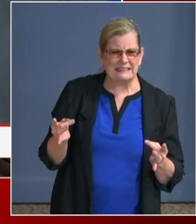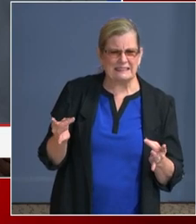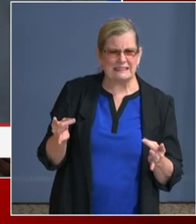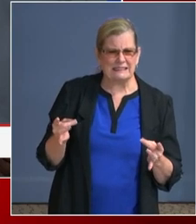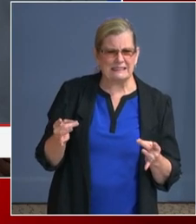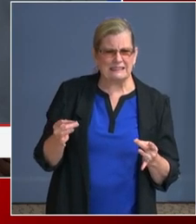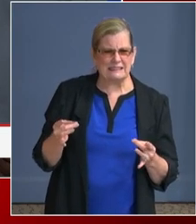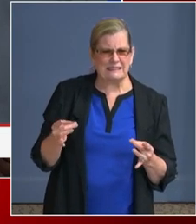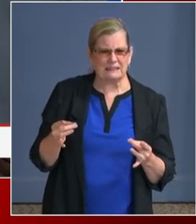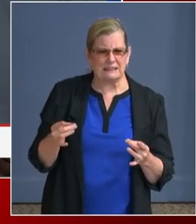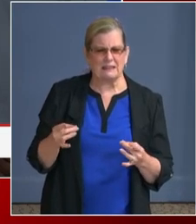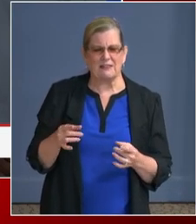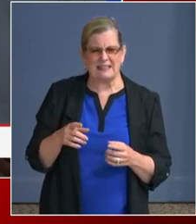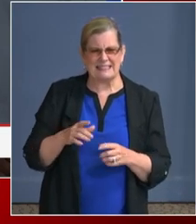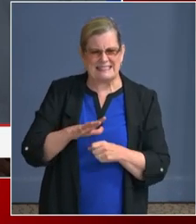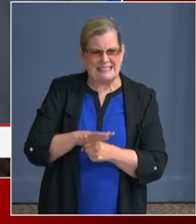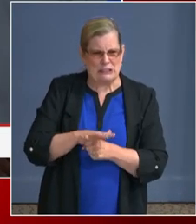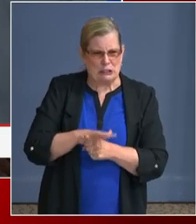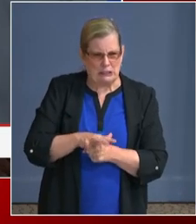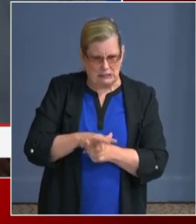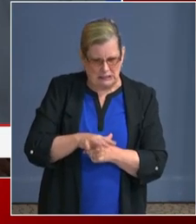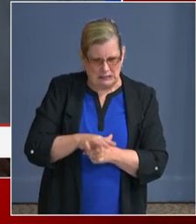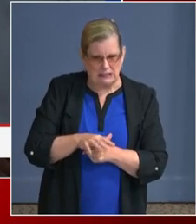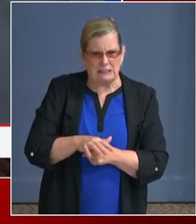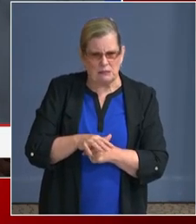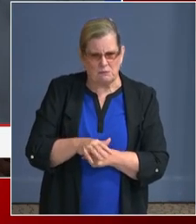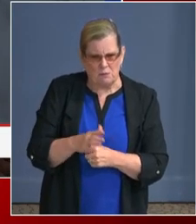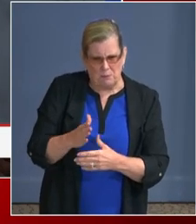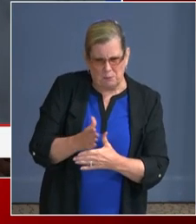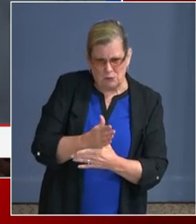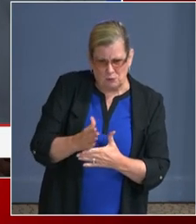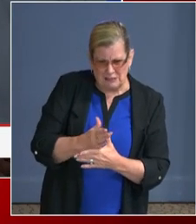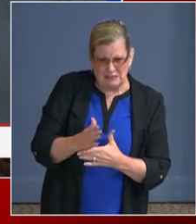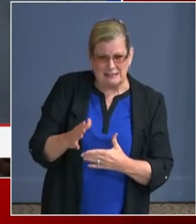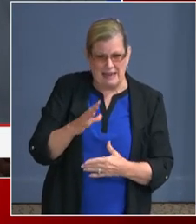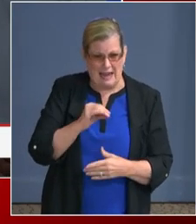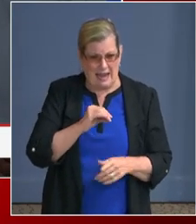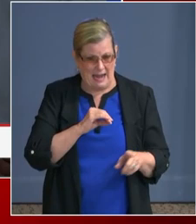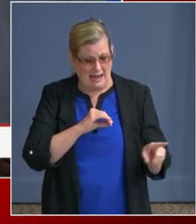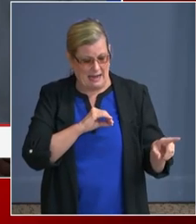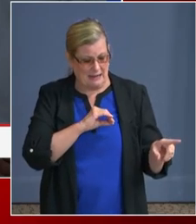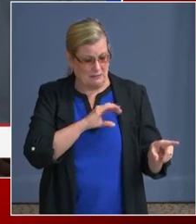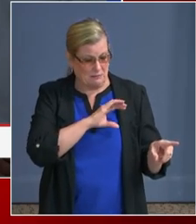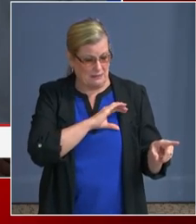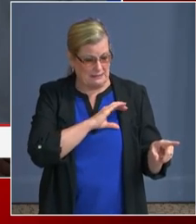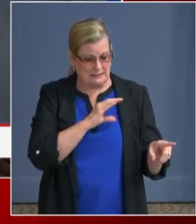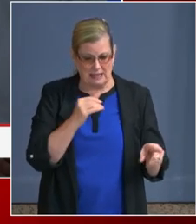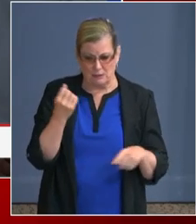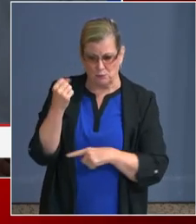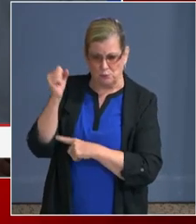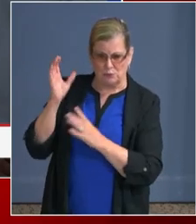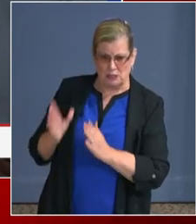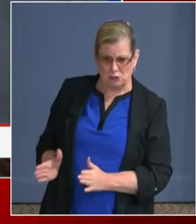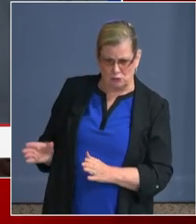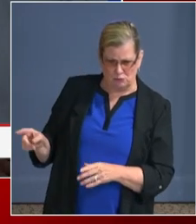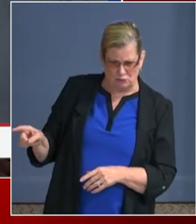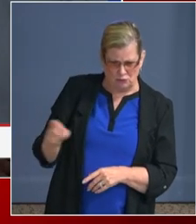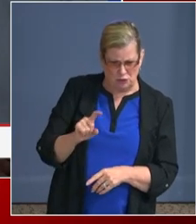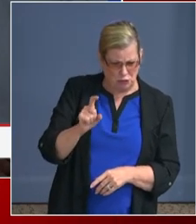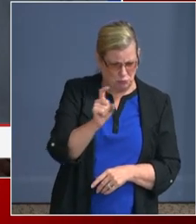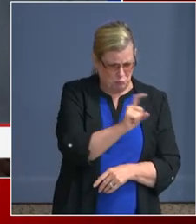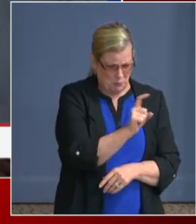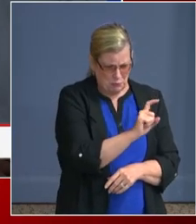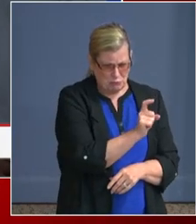that area in the past couple of days. There have been pepper spray used. Do you think that the police response has been appropriate? Do you have a plan to reduce those tensions going